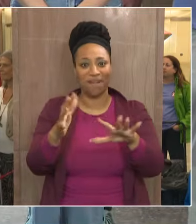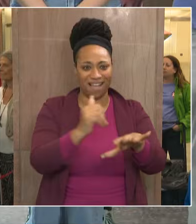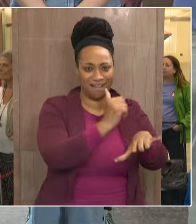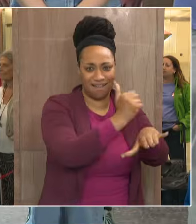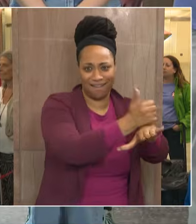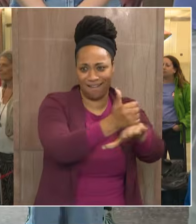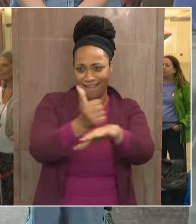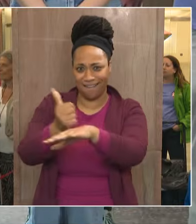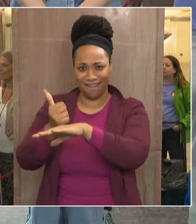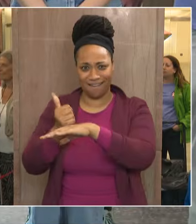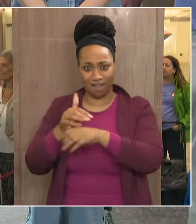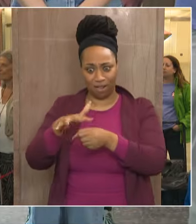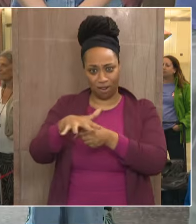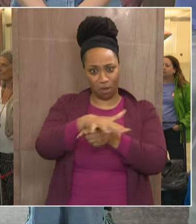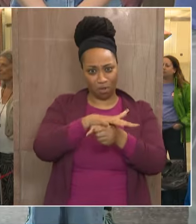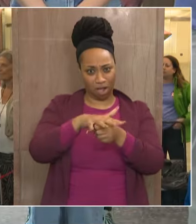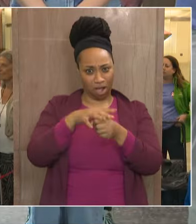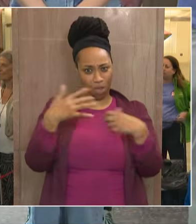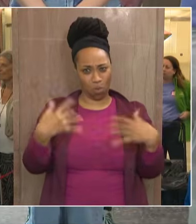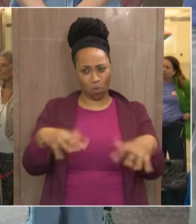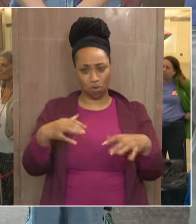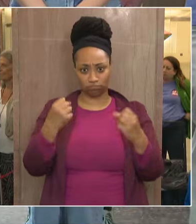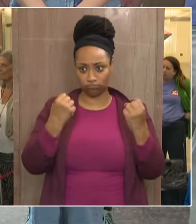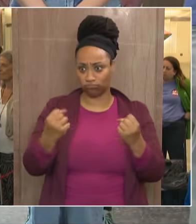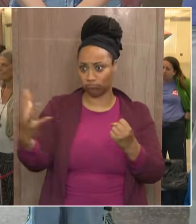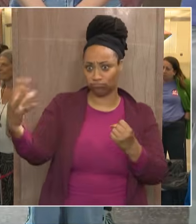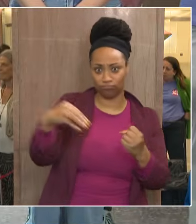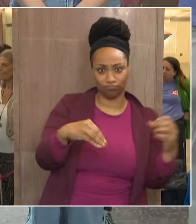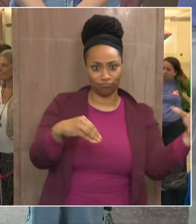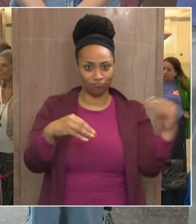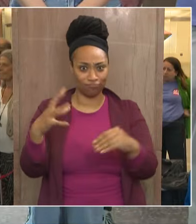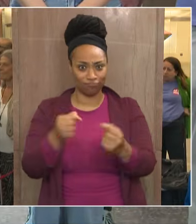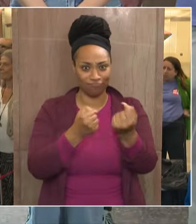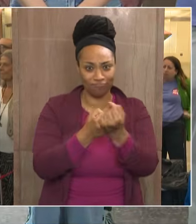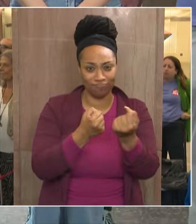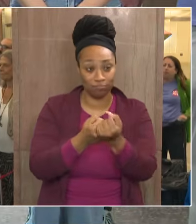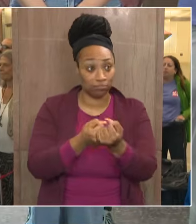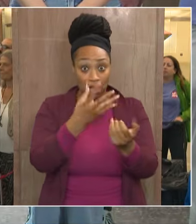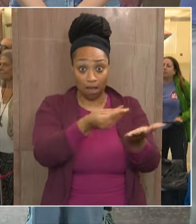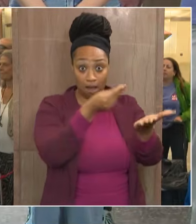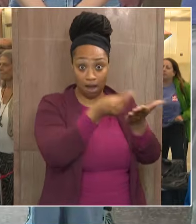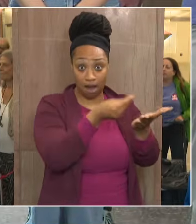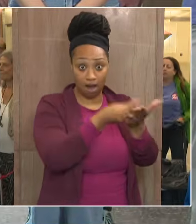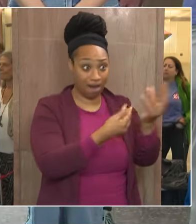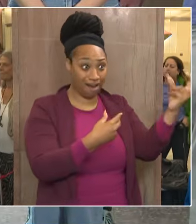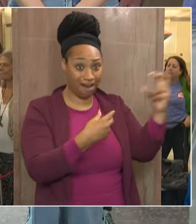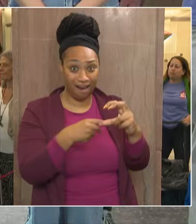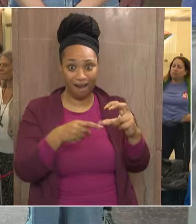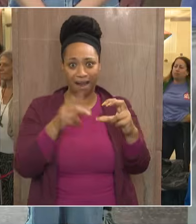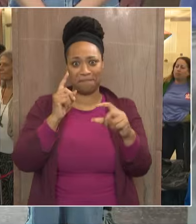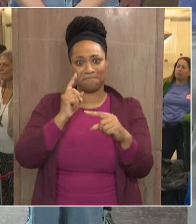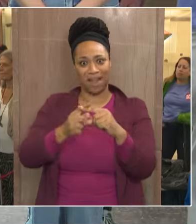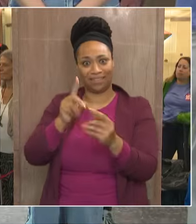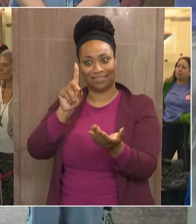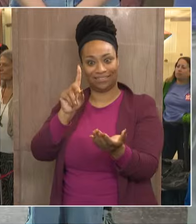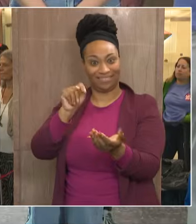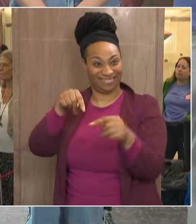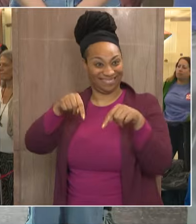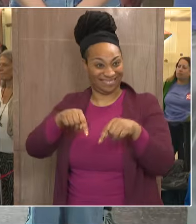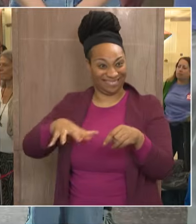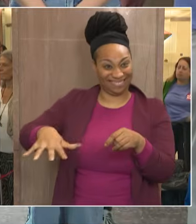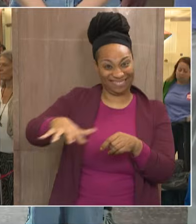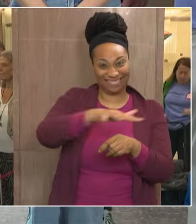and grow the creative economy, and it is 202 Creates Month. And many of you know that